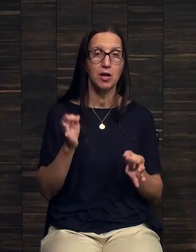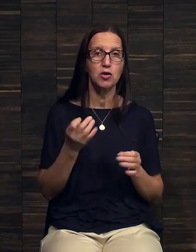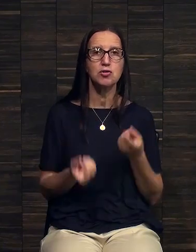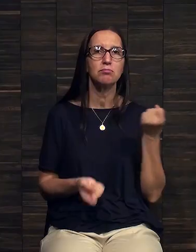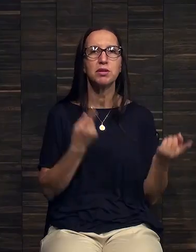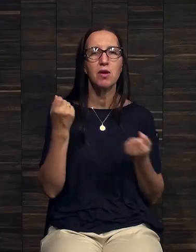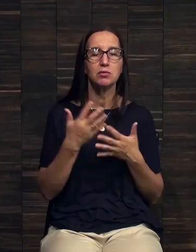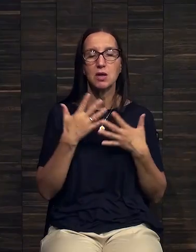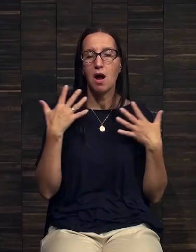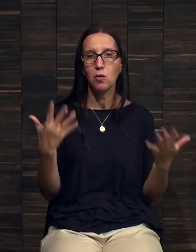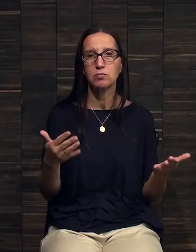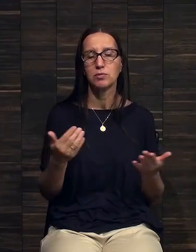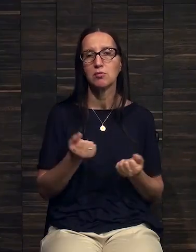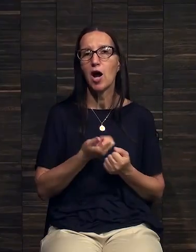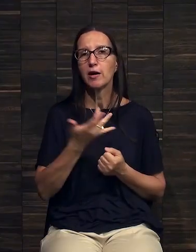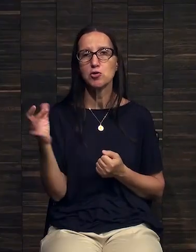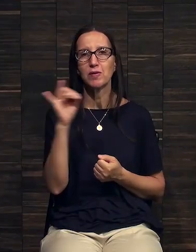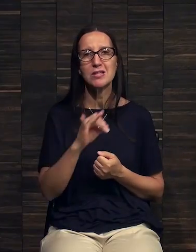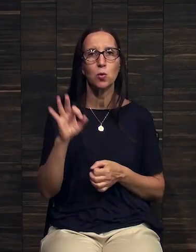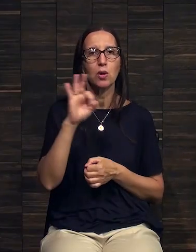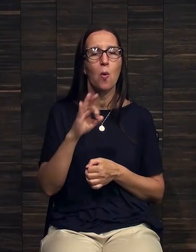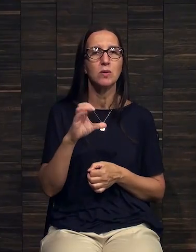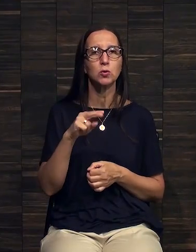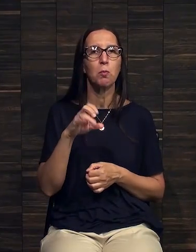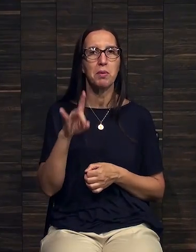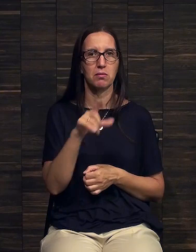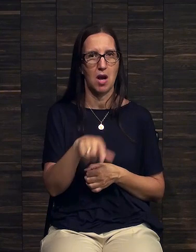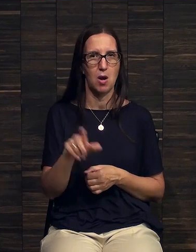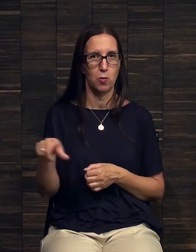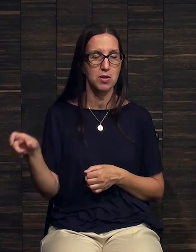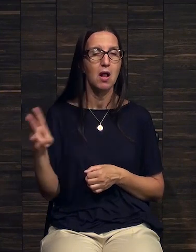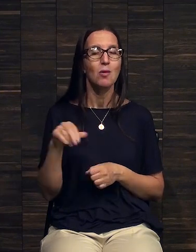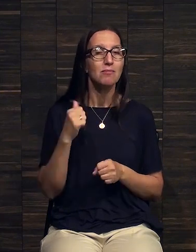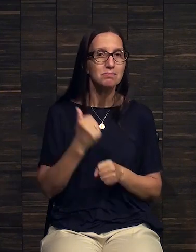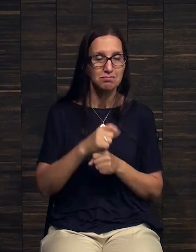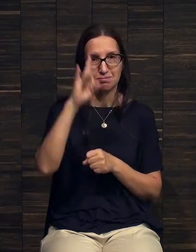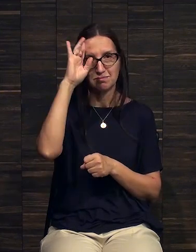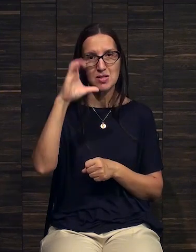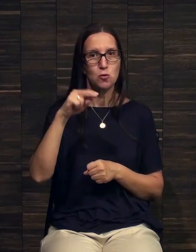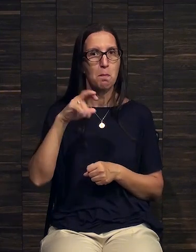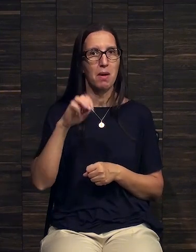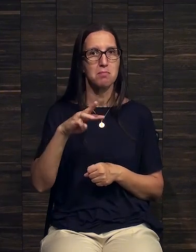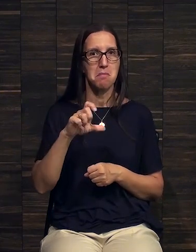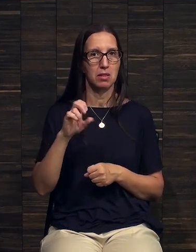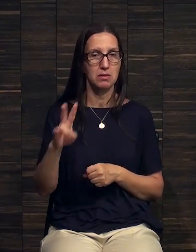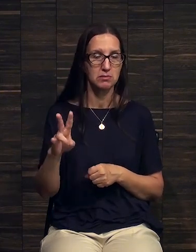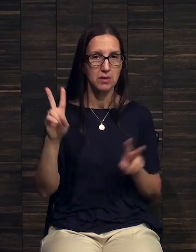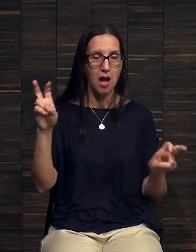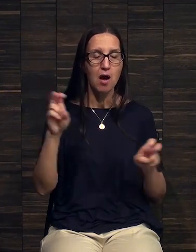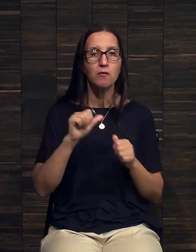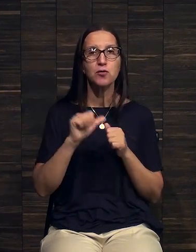gigantic issues, so more and more stories about superheroes are coming into being. None of them is so popular as